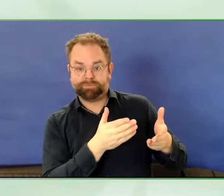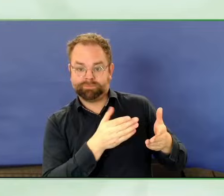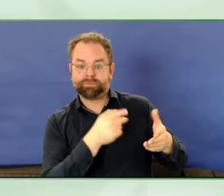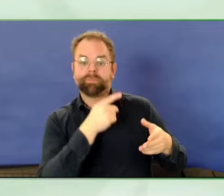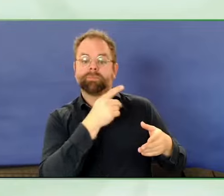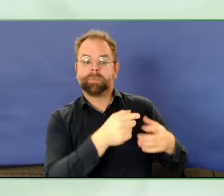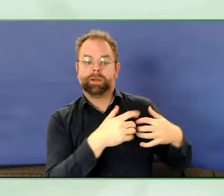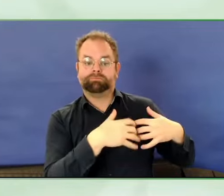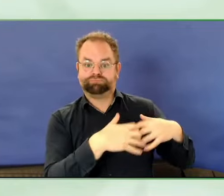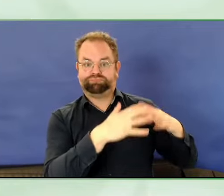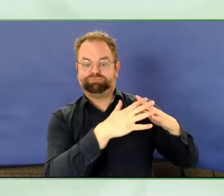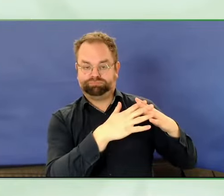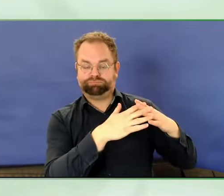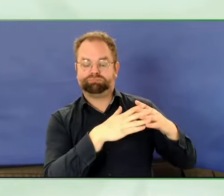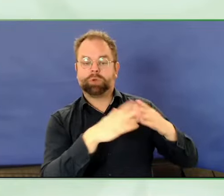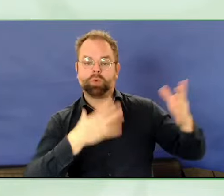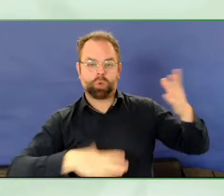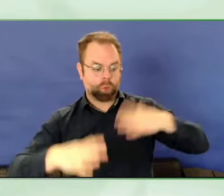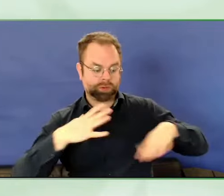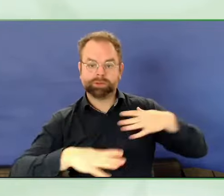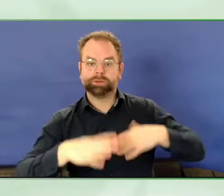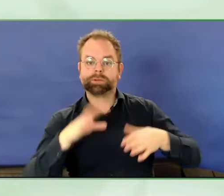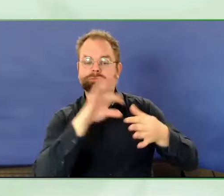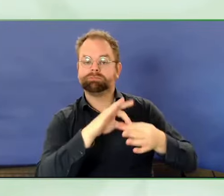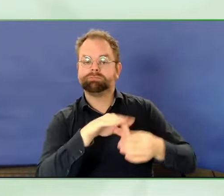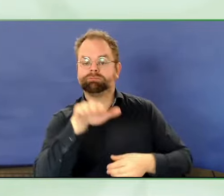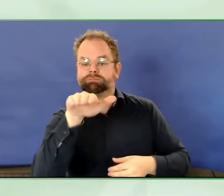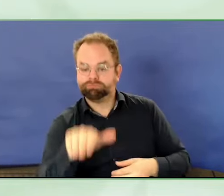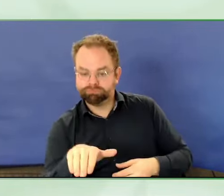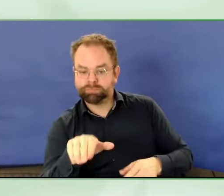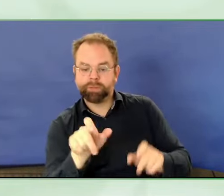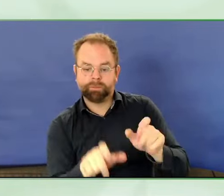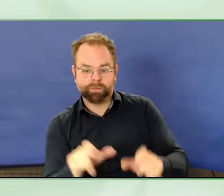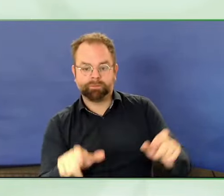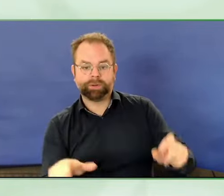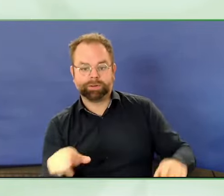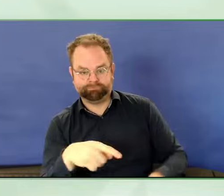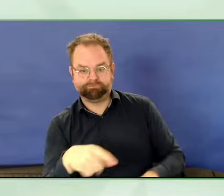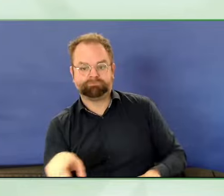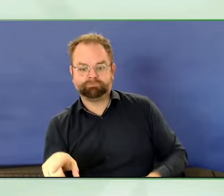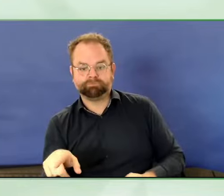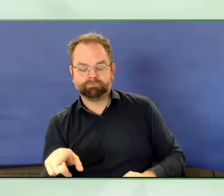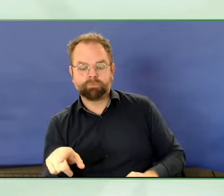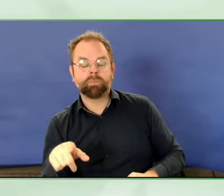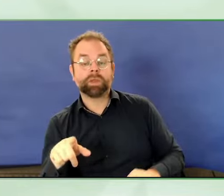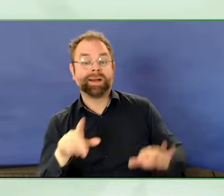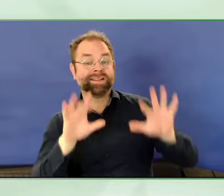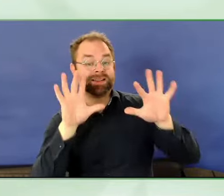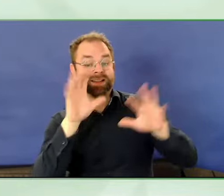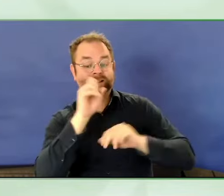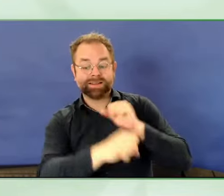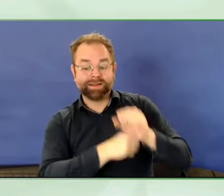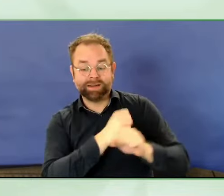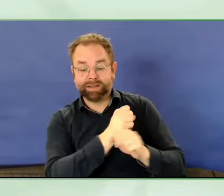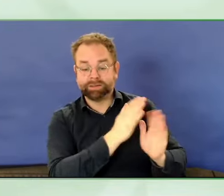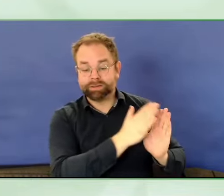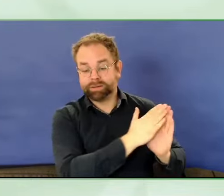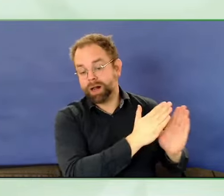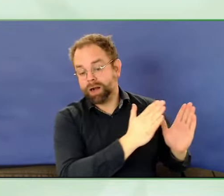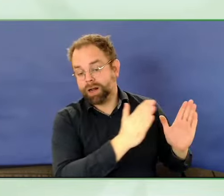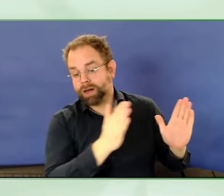any kind of people with disabilities, to understand what is a truly inclusive